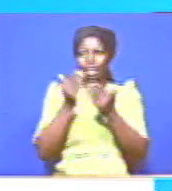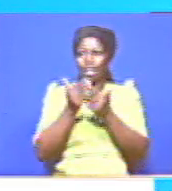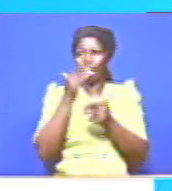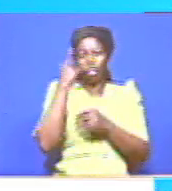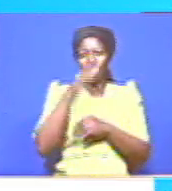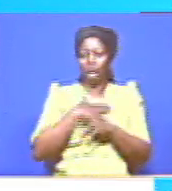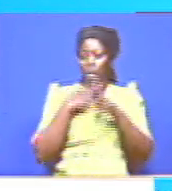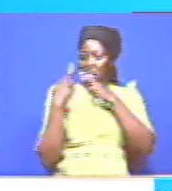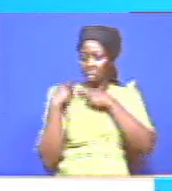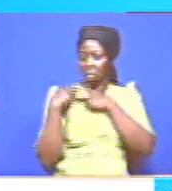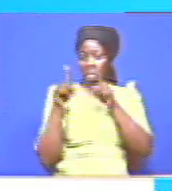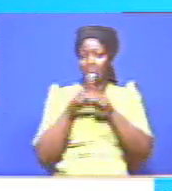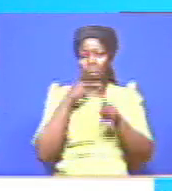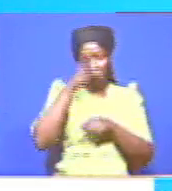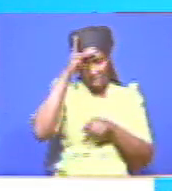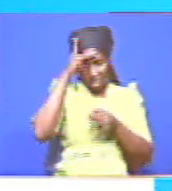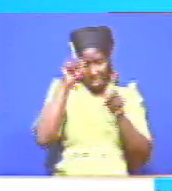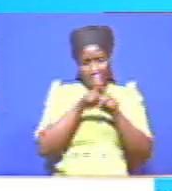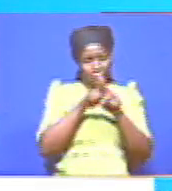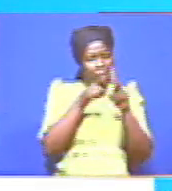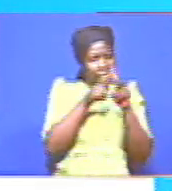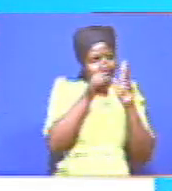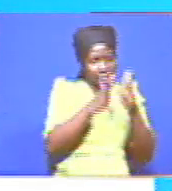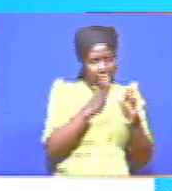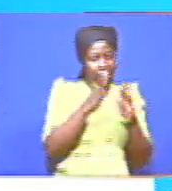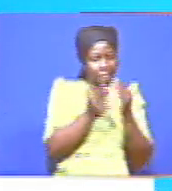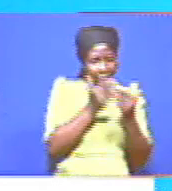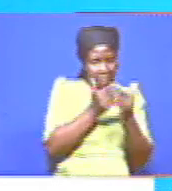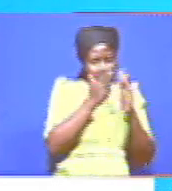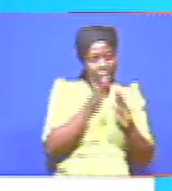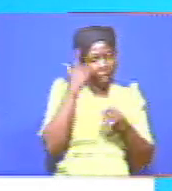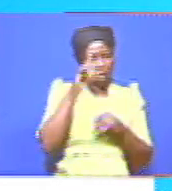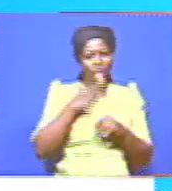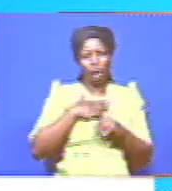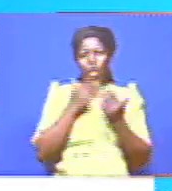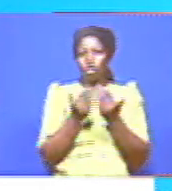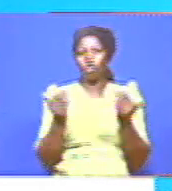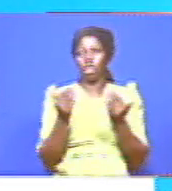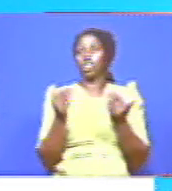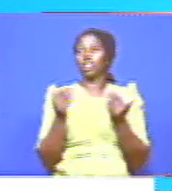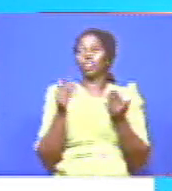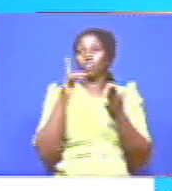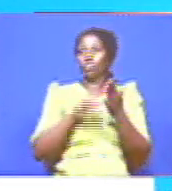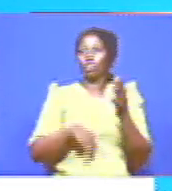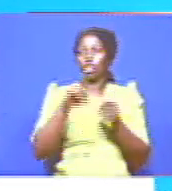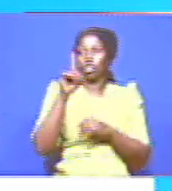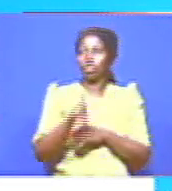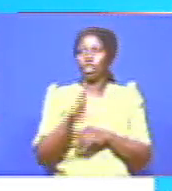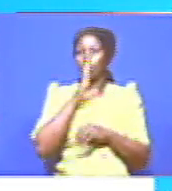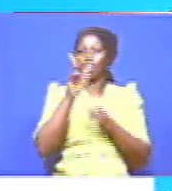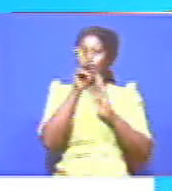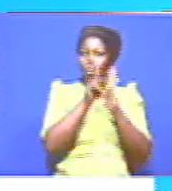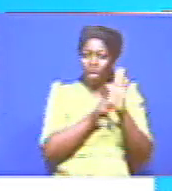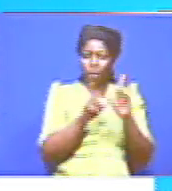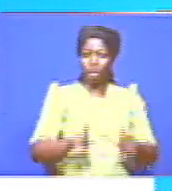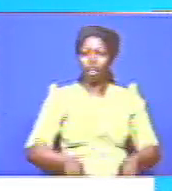parents, as the initial indoctrinators of our children into the what should be the principles of living